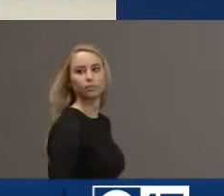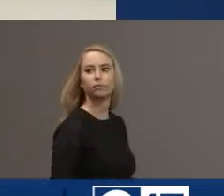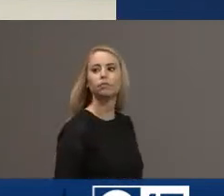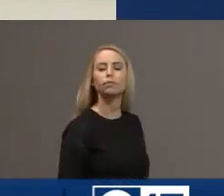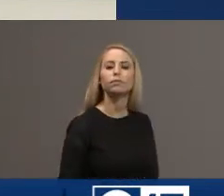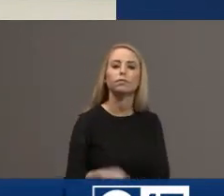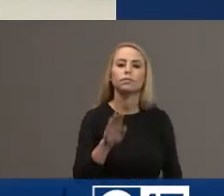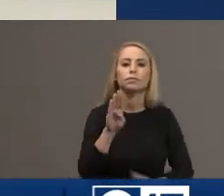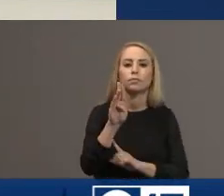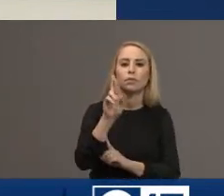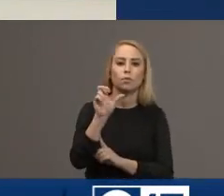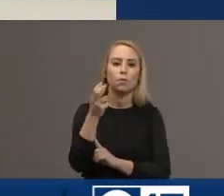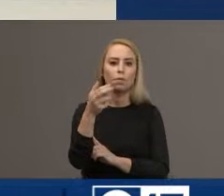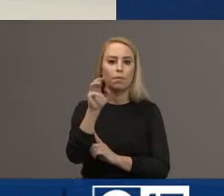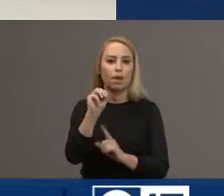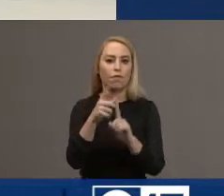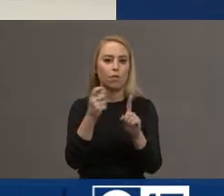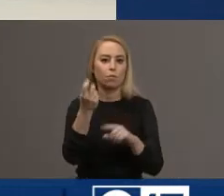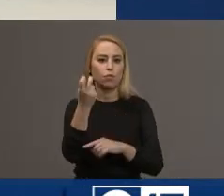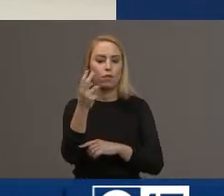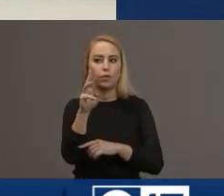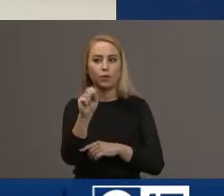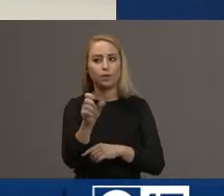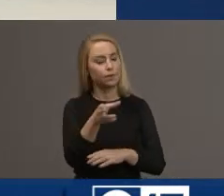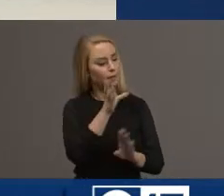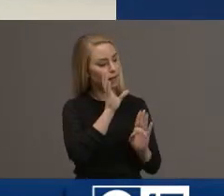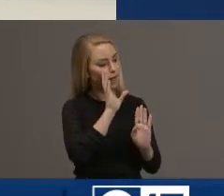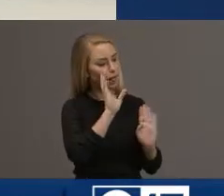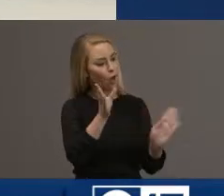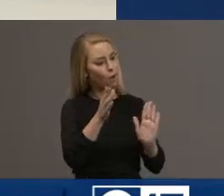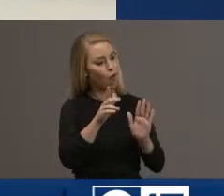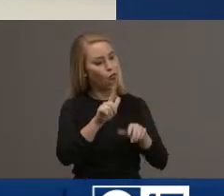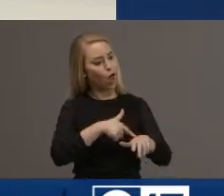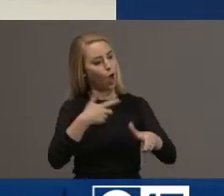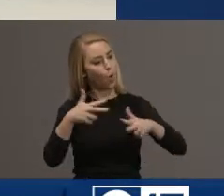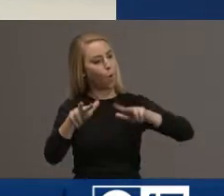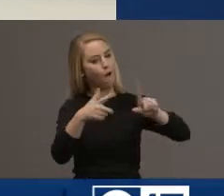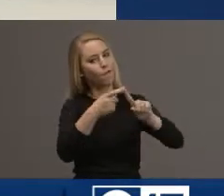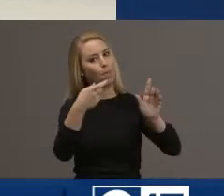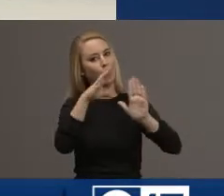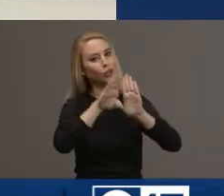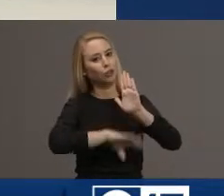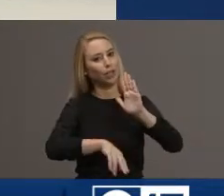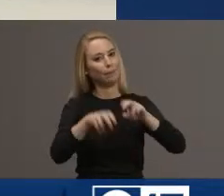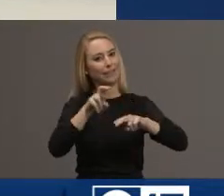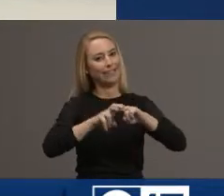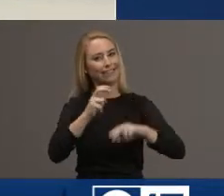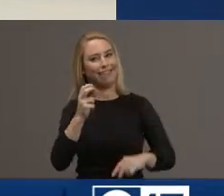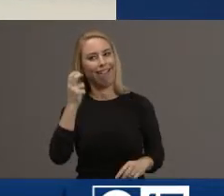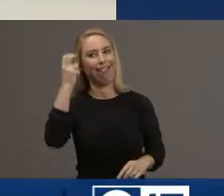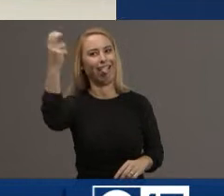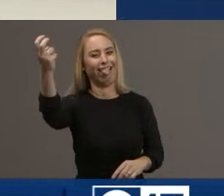Hi, Bram. Hello, Governor. Long walk from the cheap seats out there.